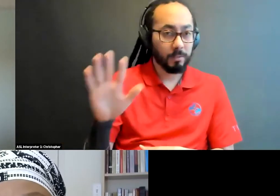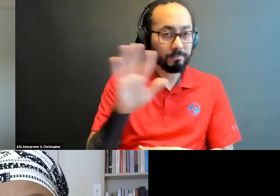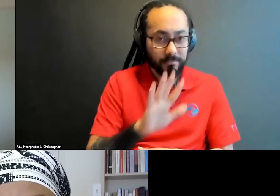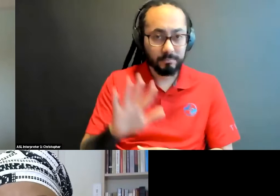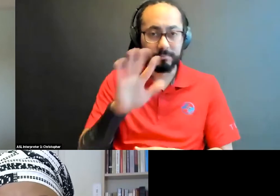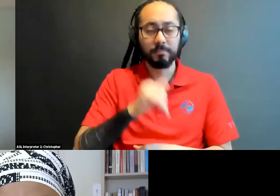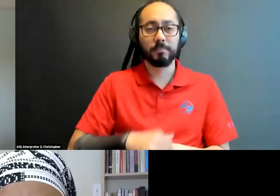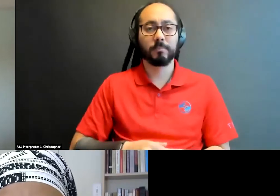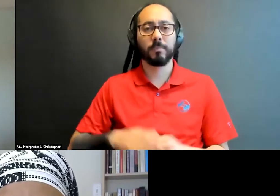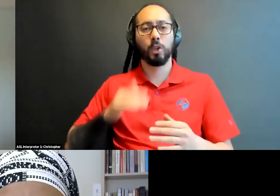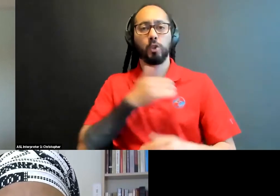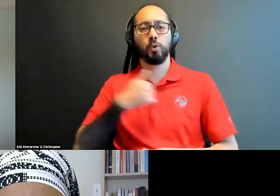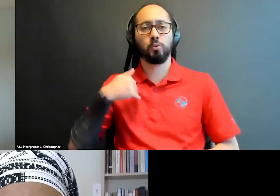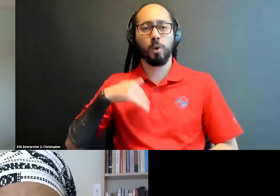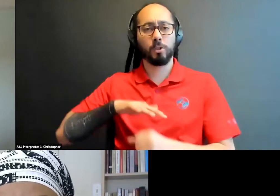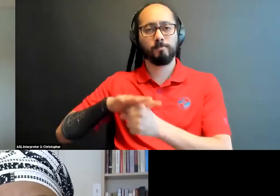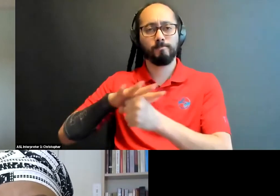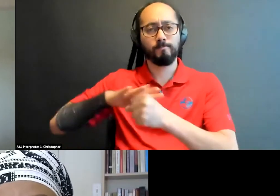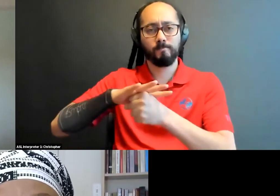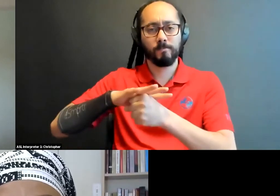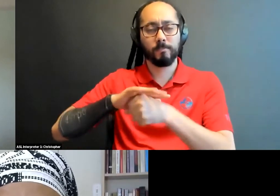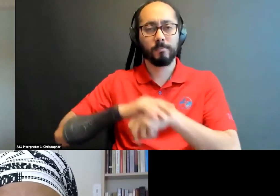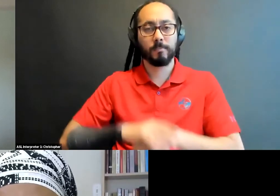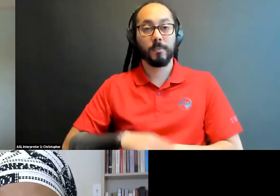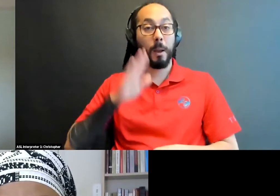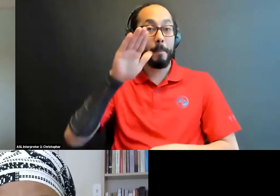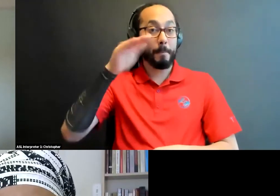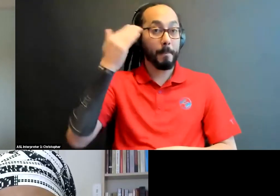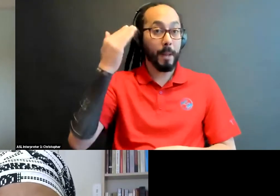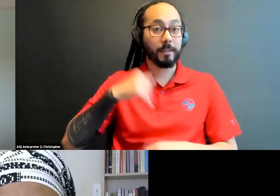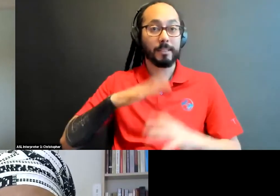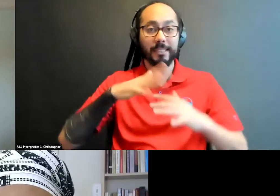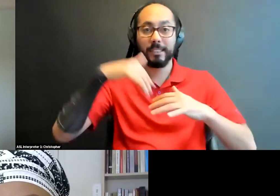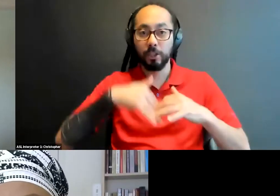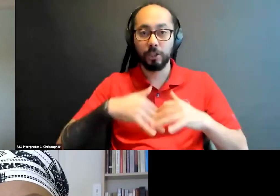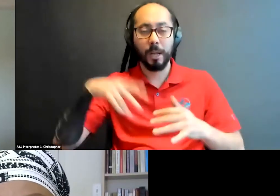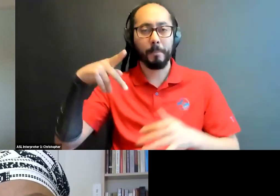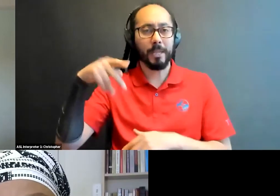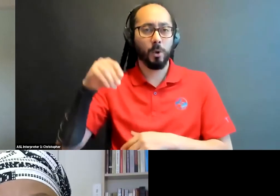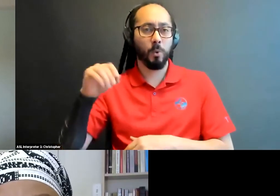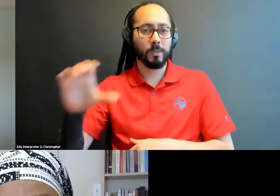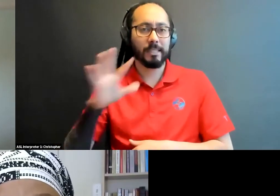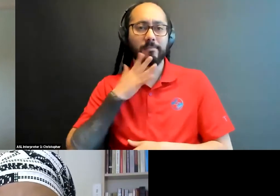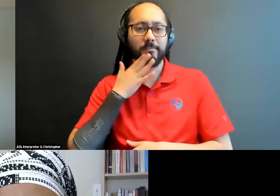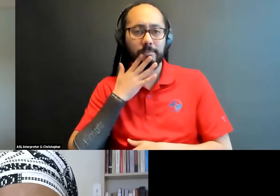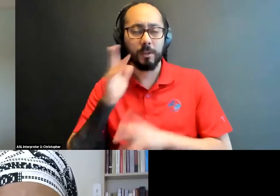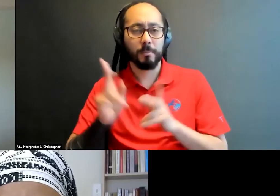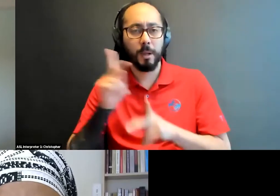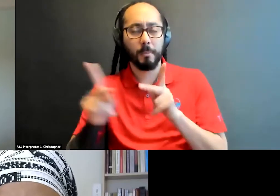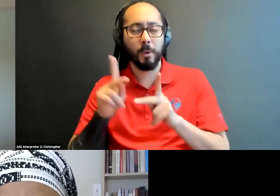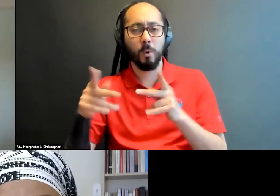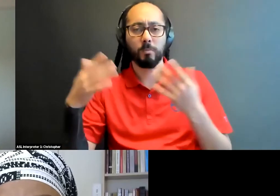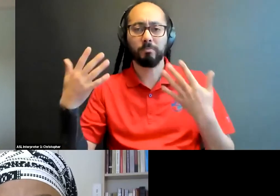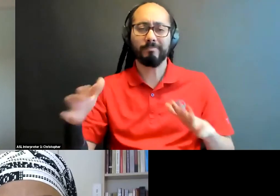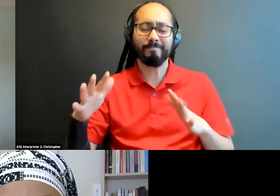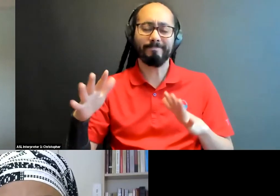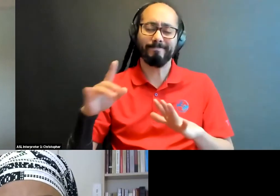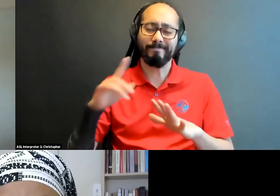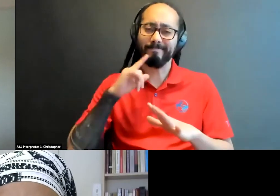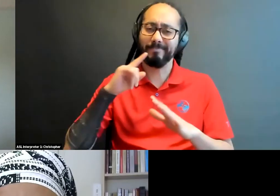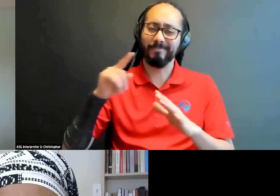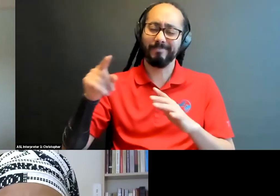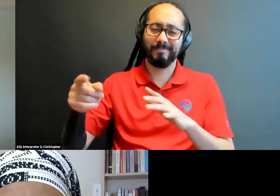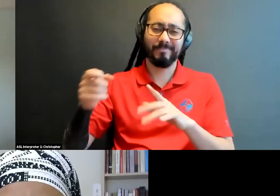Black, Indigenous, and communities of color have suffered disproportionately due to deeply embedded